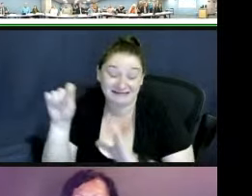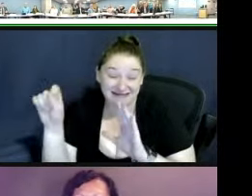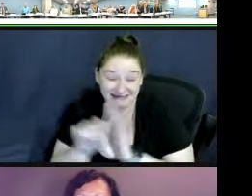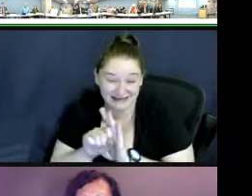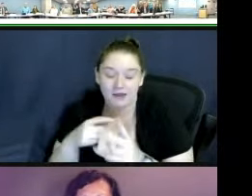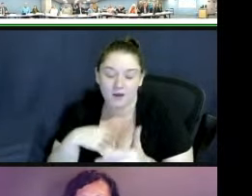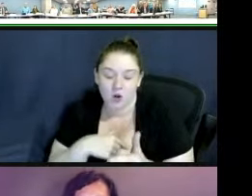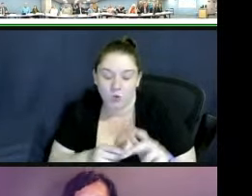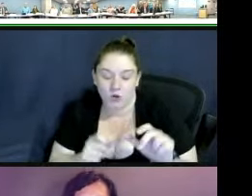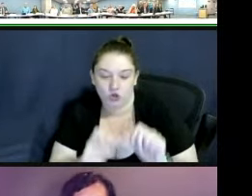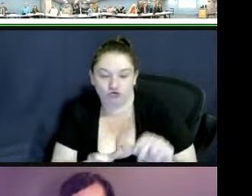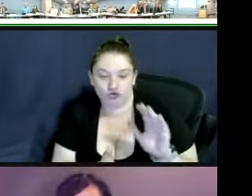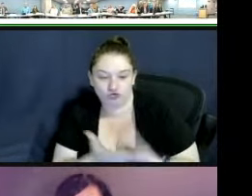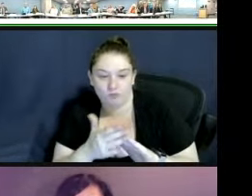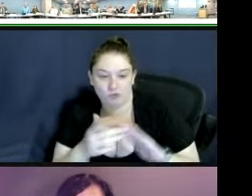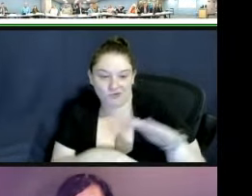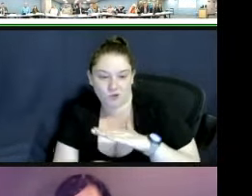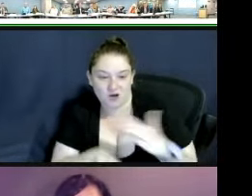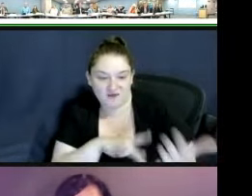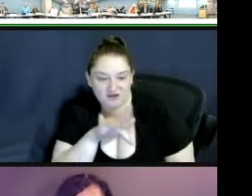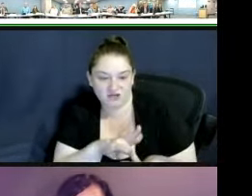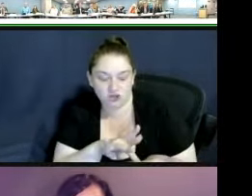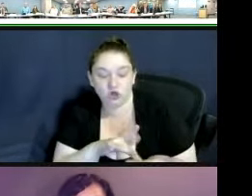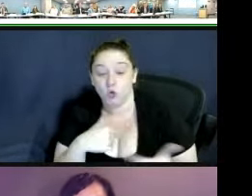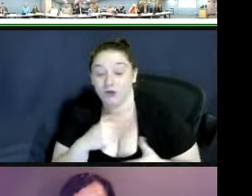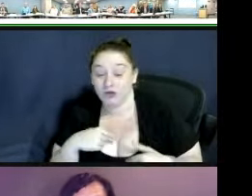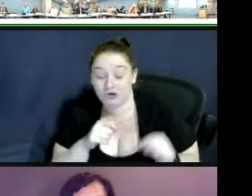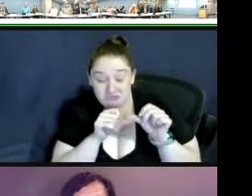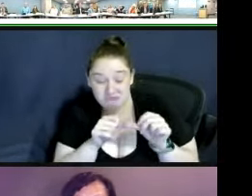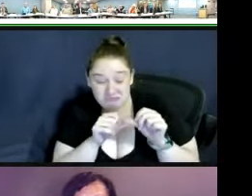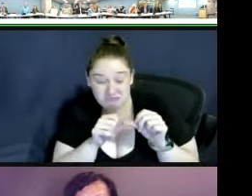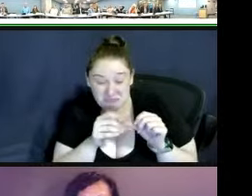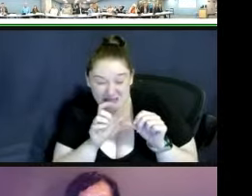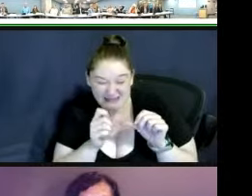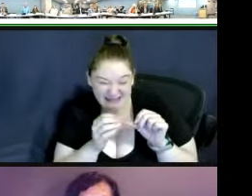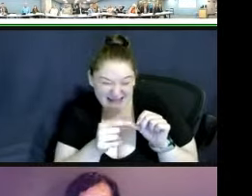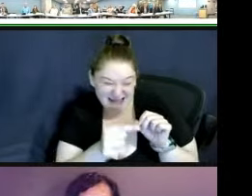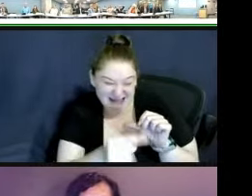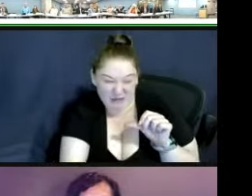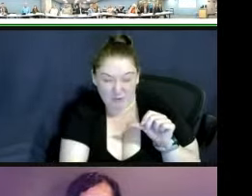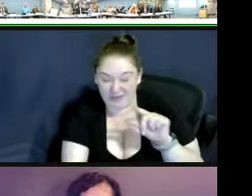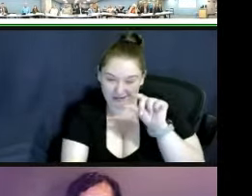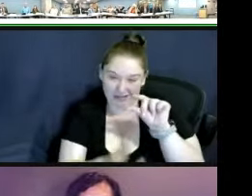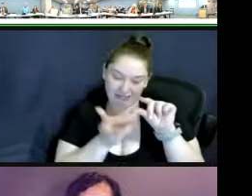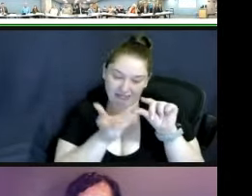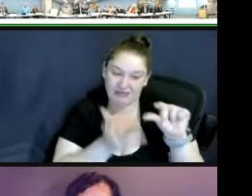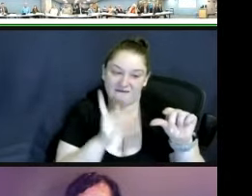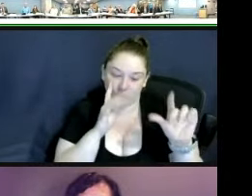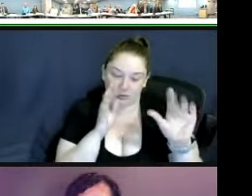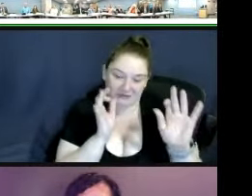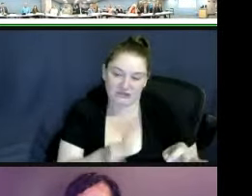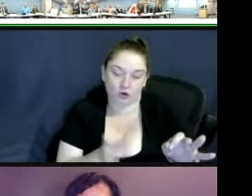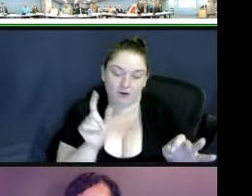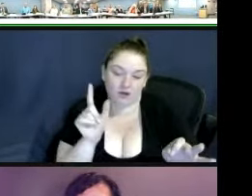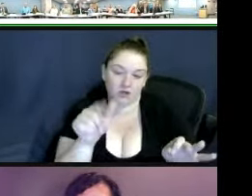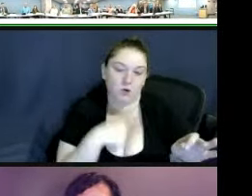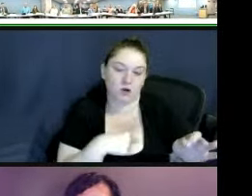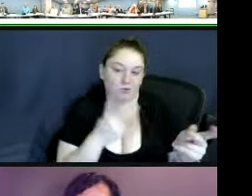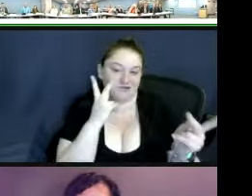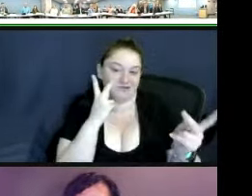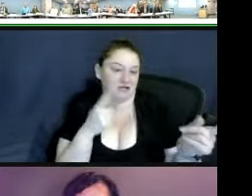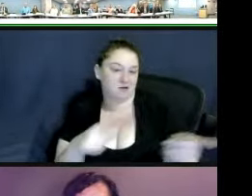the navigation center. We could have a little bit left over. It's to be determined. We're still kind of seeing what that looks